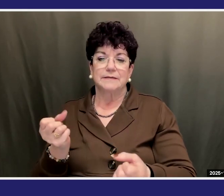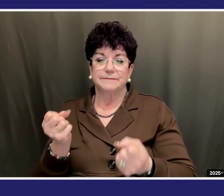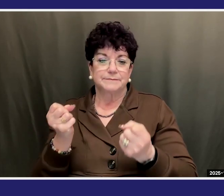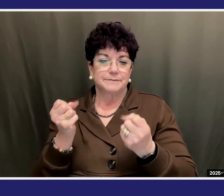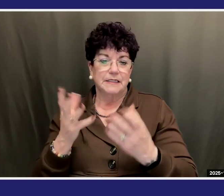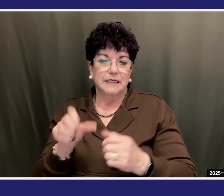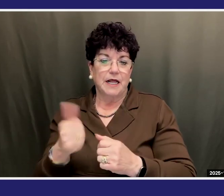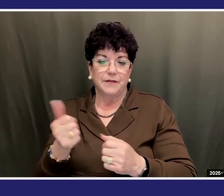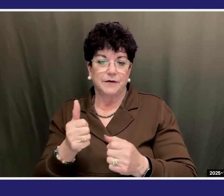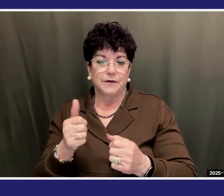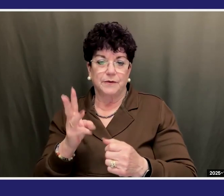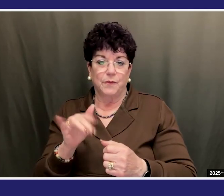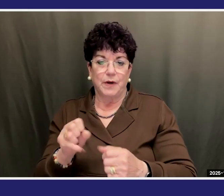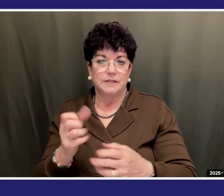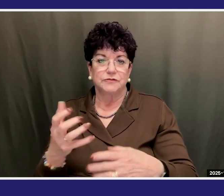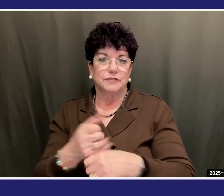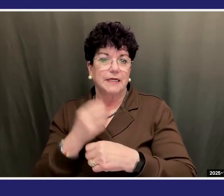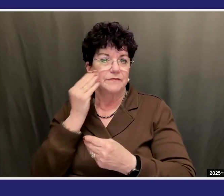input. Next slide, please.